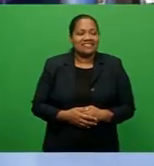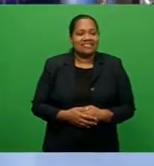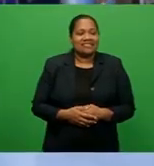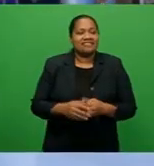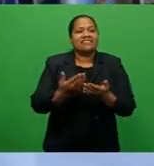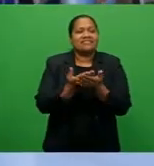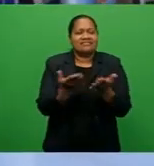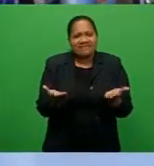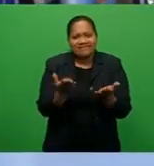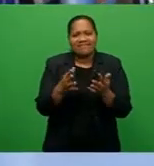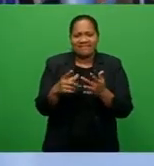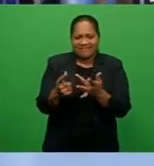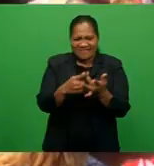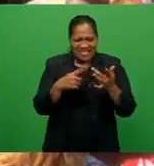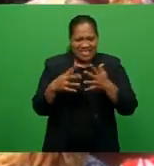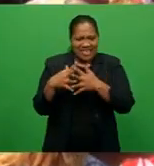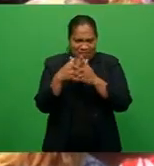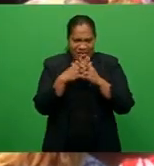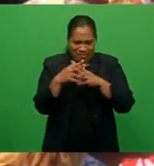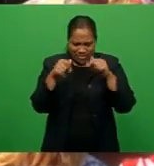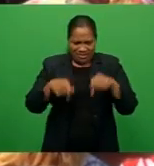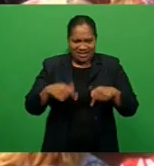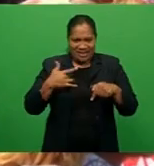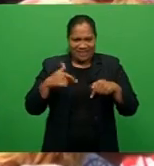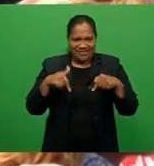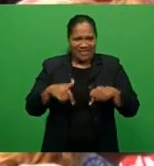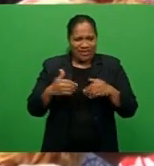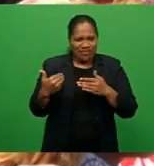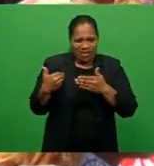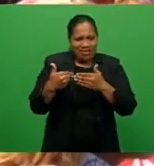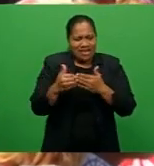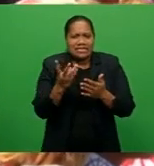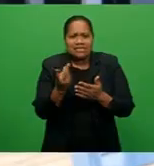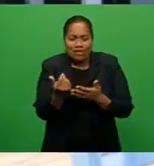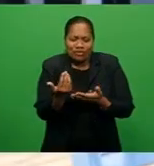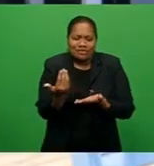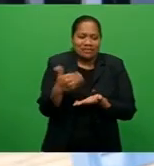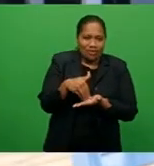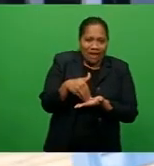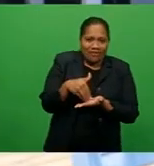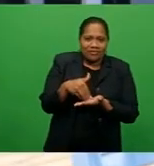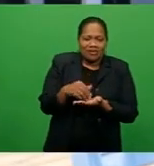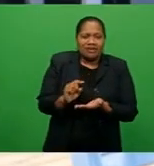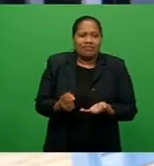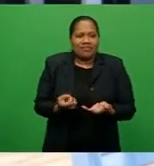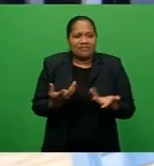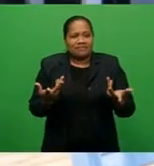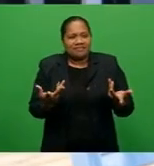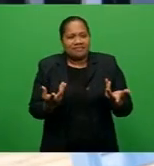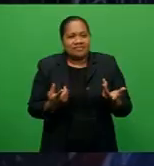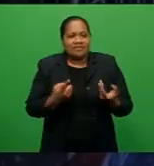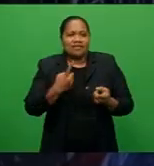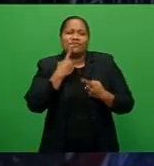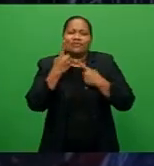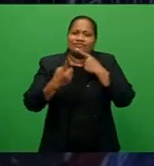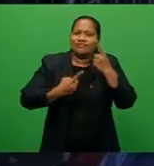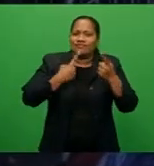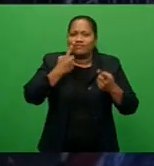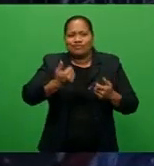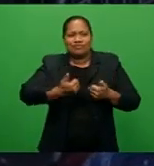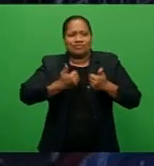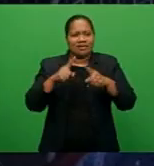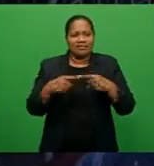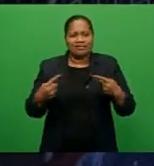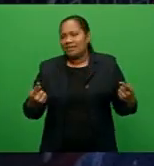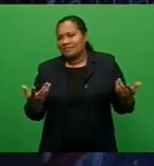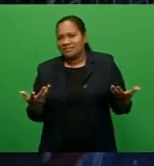fellow Americans here who have been here for a while. Some are more recently arrived, who cannot say enough good things about it.